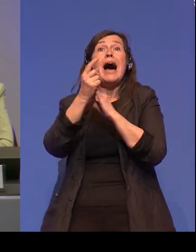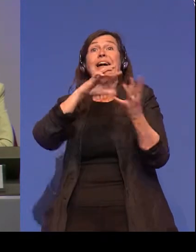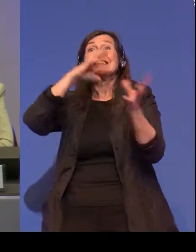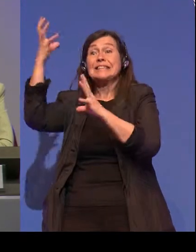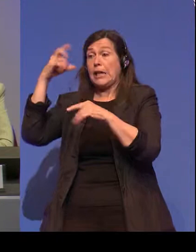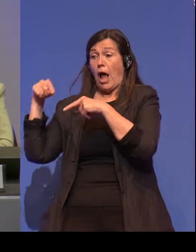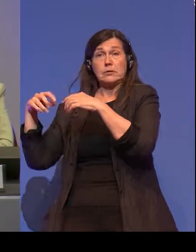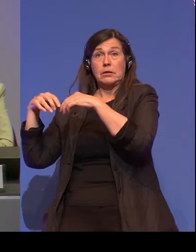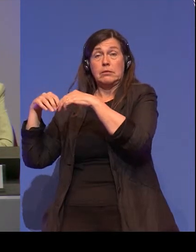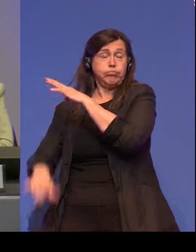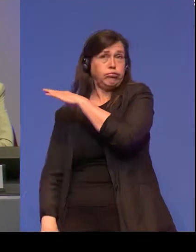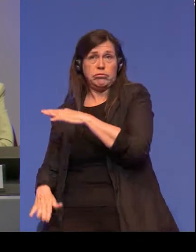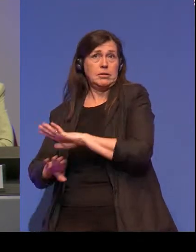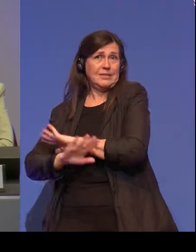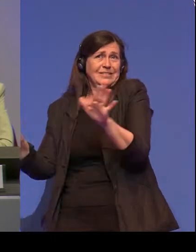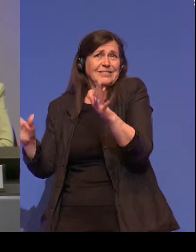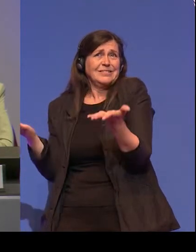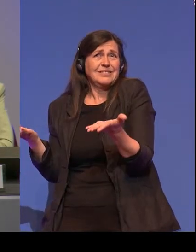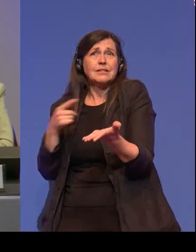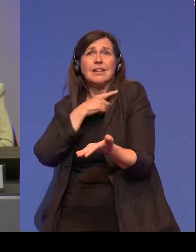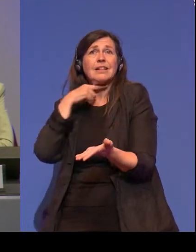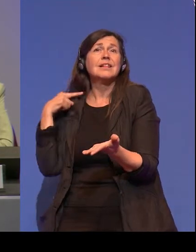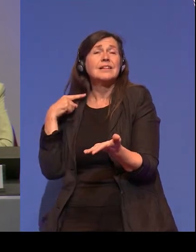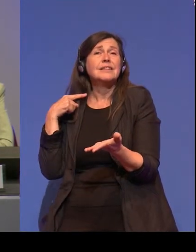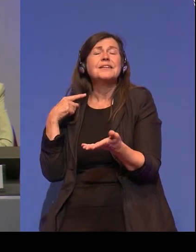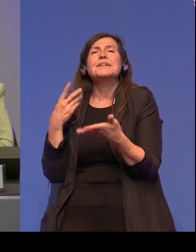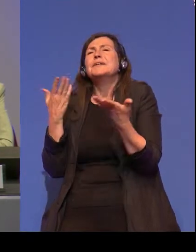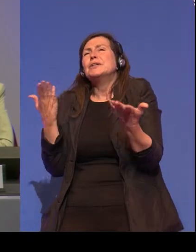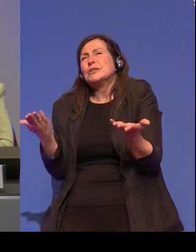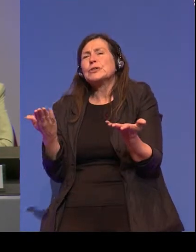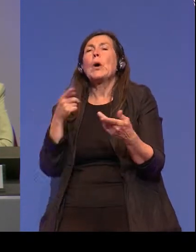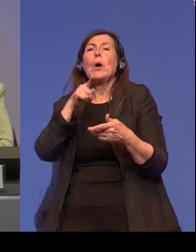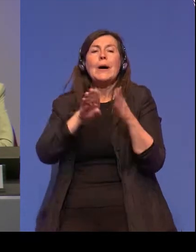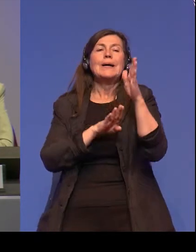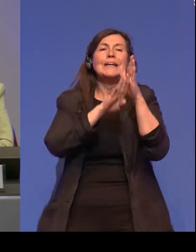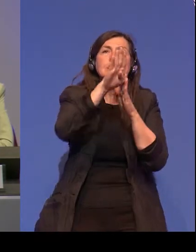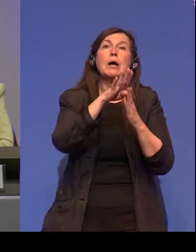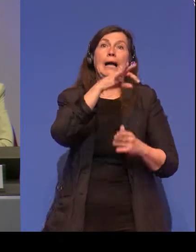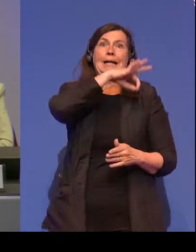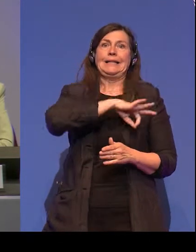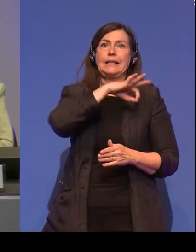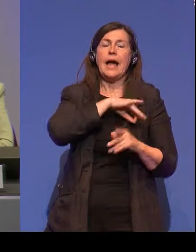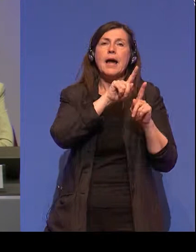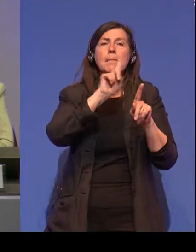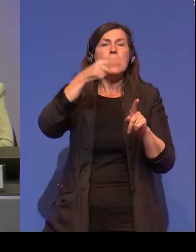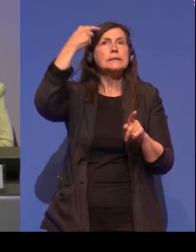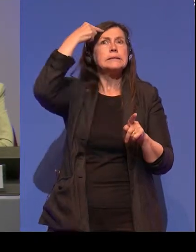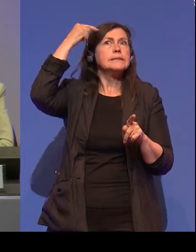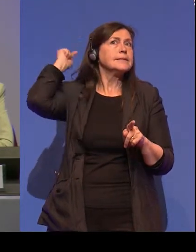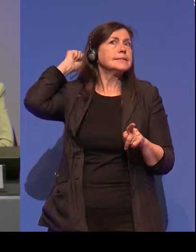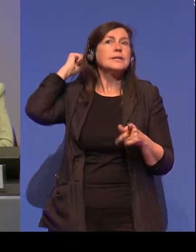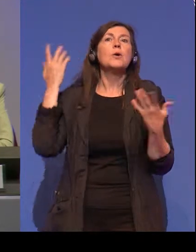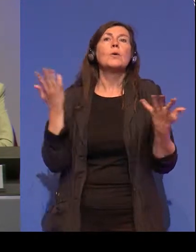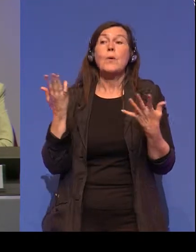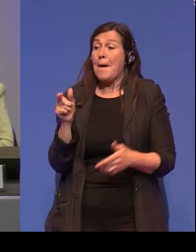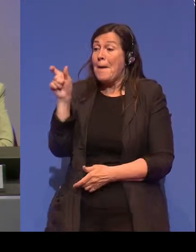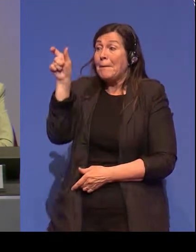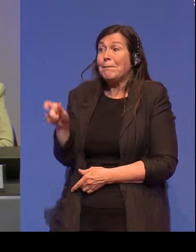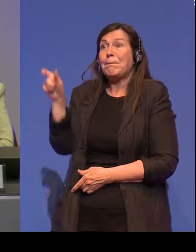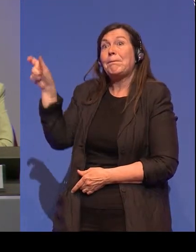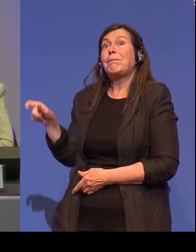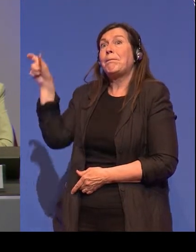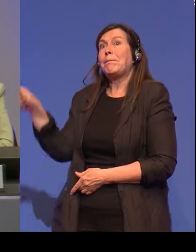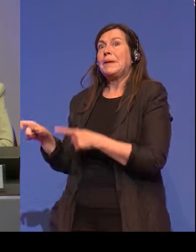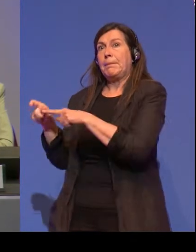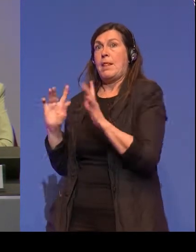future, threatening the development gains and also putting people in risk. We call on taking immediate steps